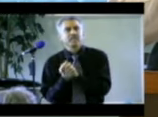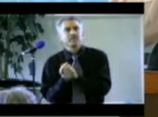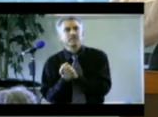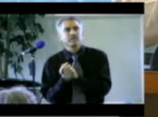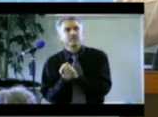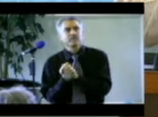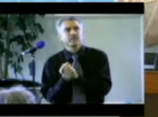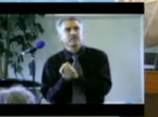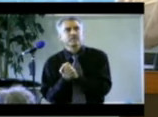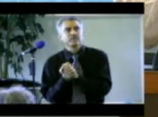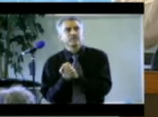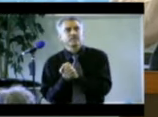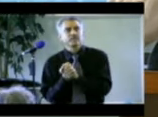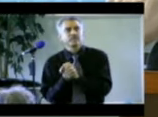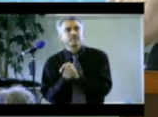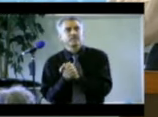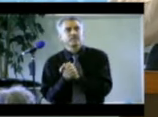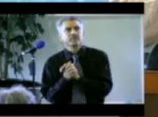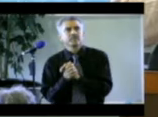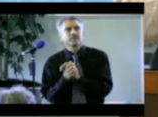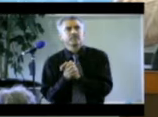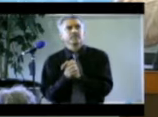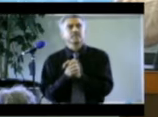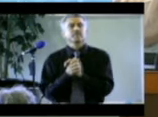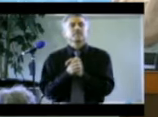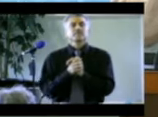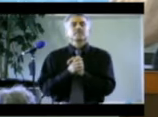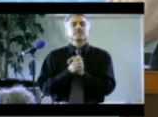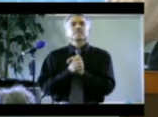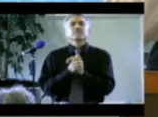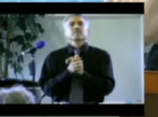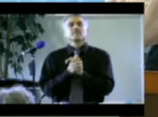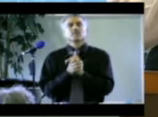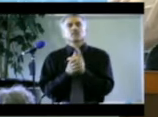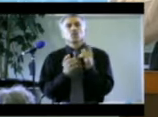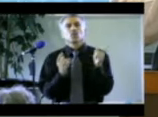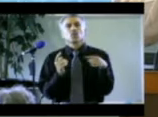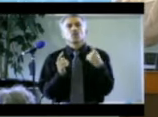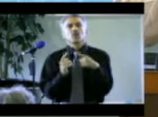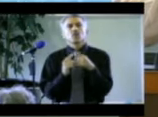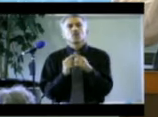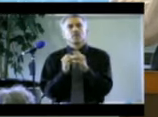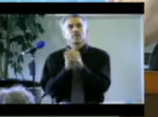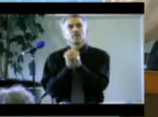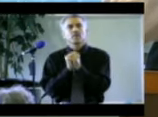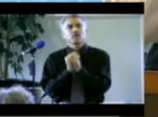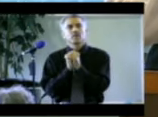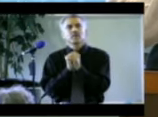things you've never known, when we pray without